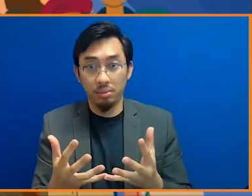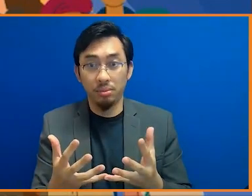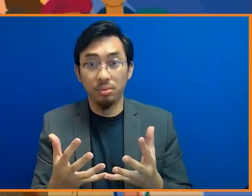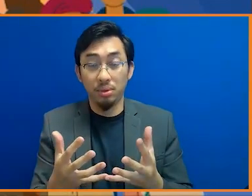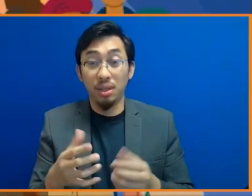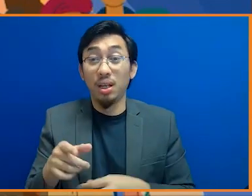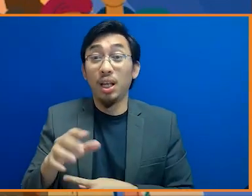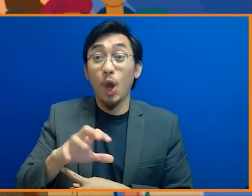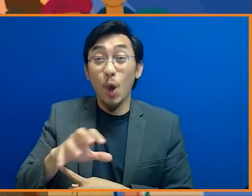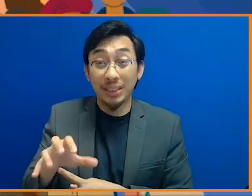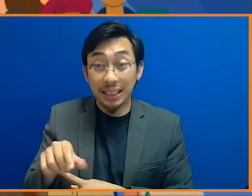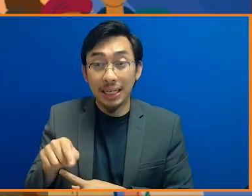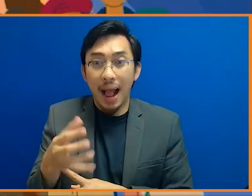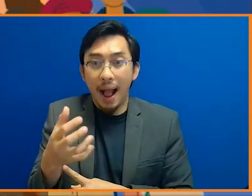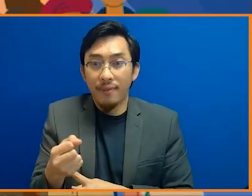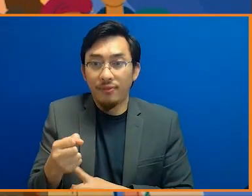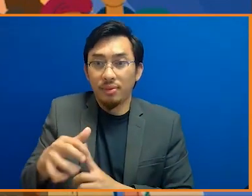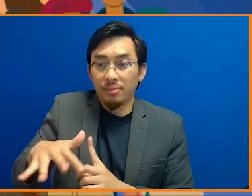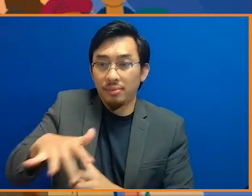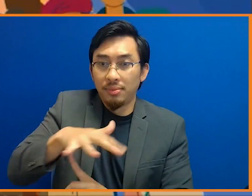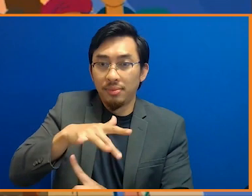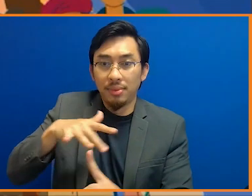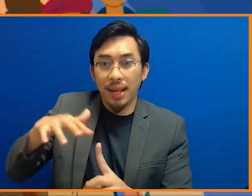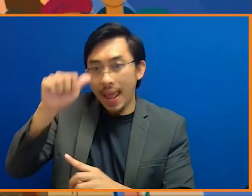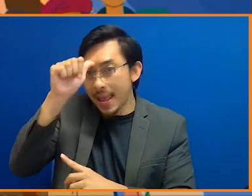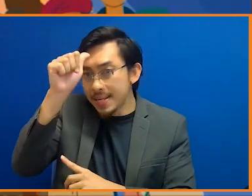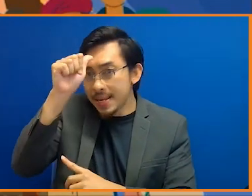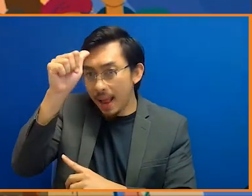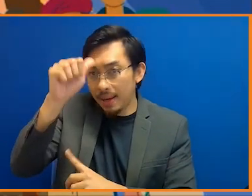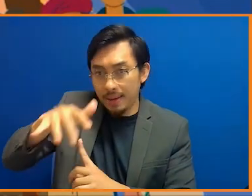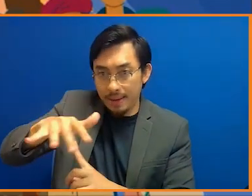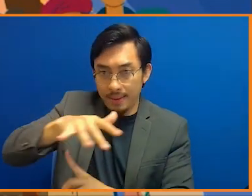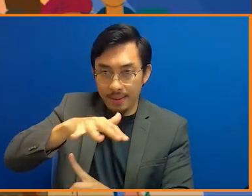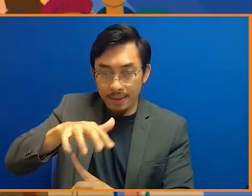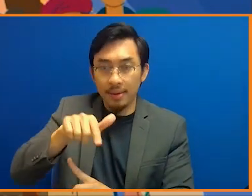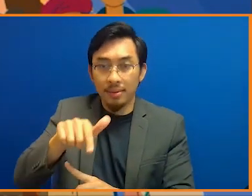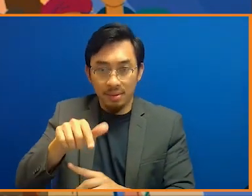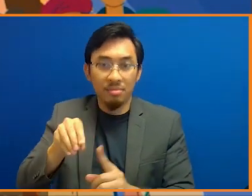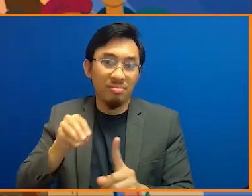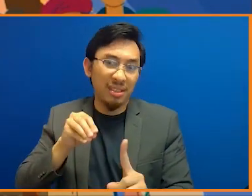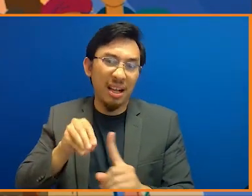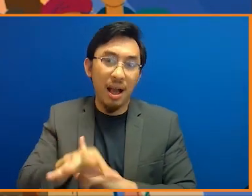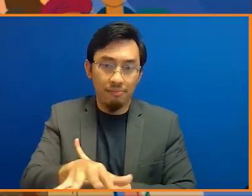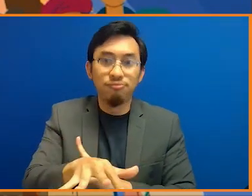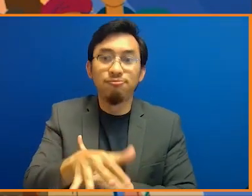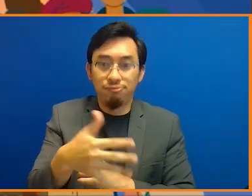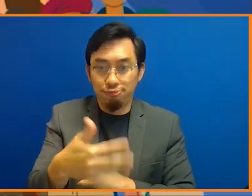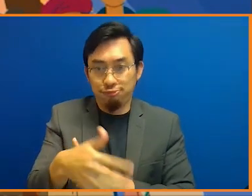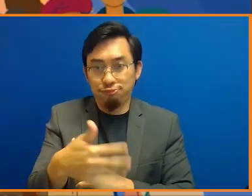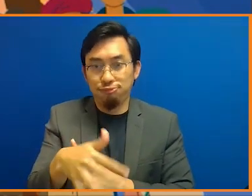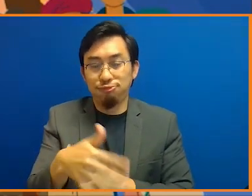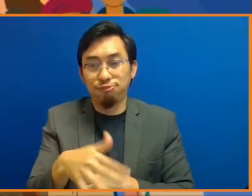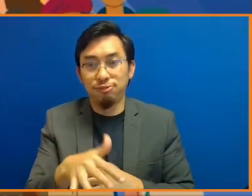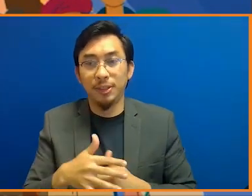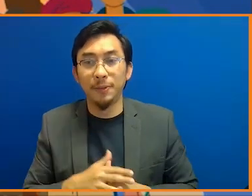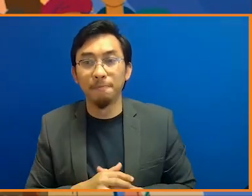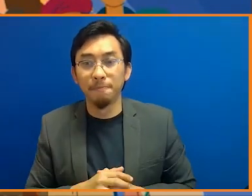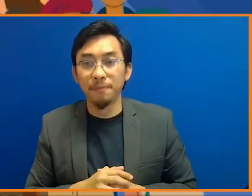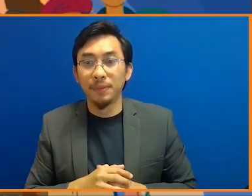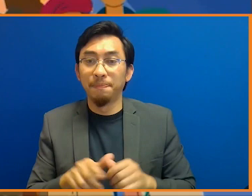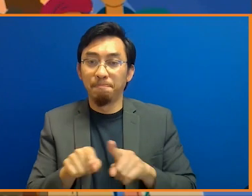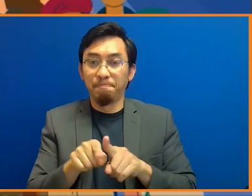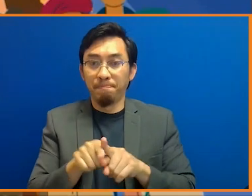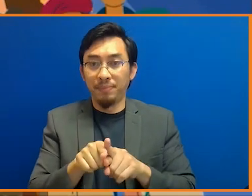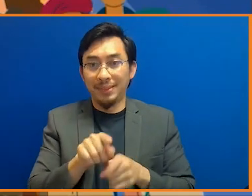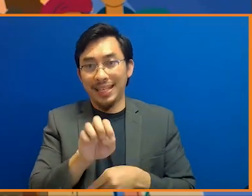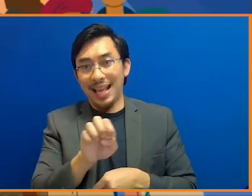especially in the countries that located in the Indian Ocean. And the farthest point that affected by the tsunami was eastern part of eastern coast